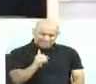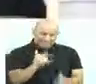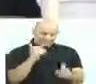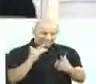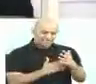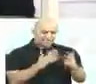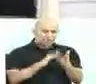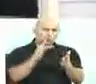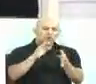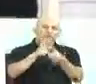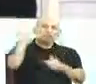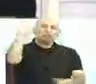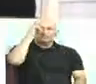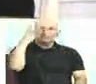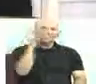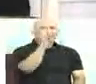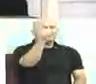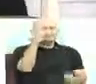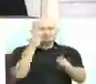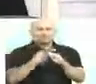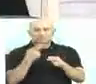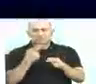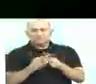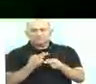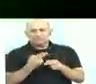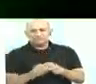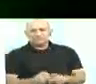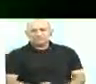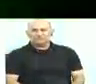your eternal name.